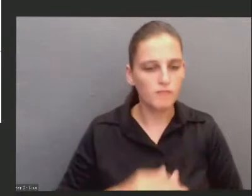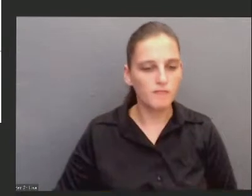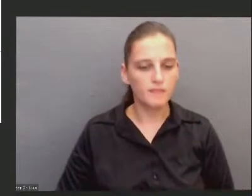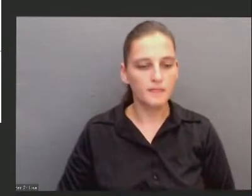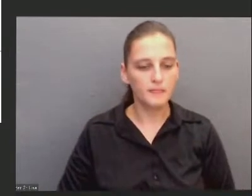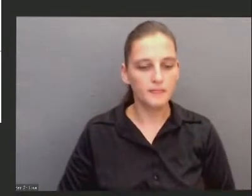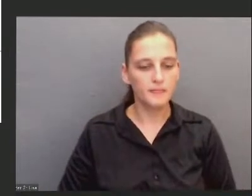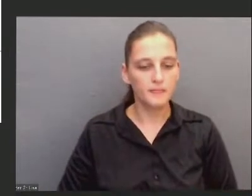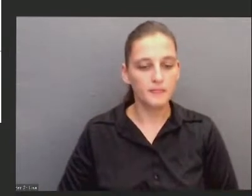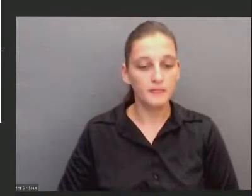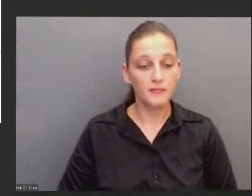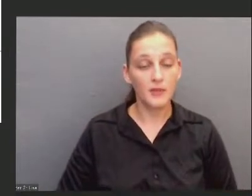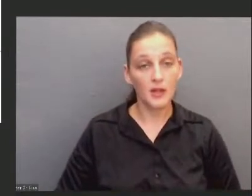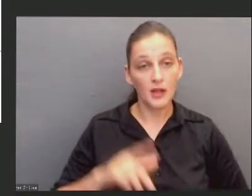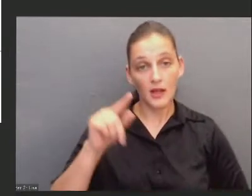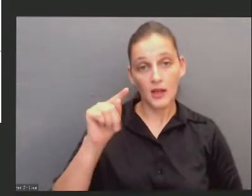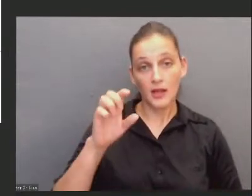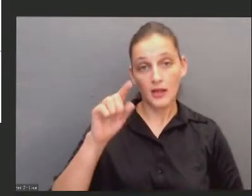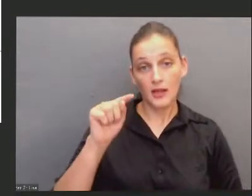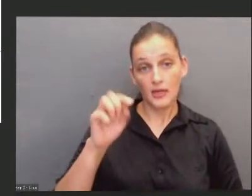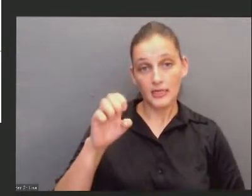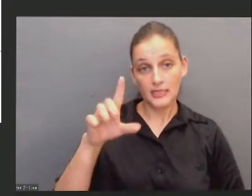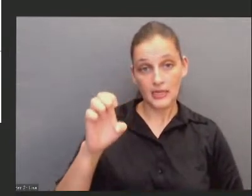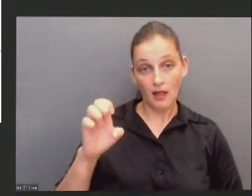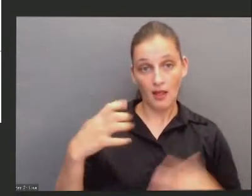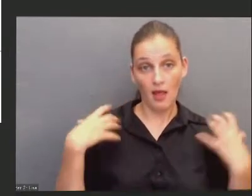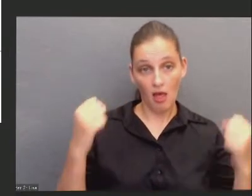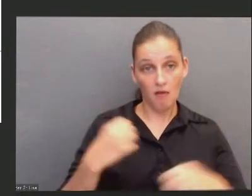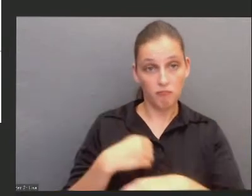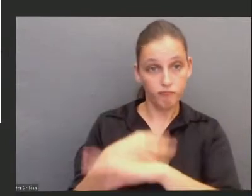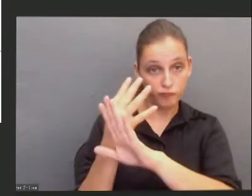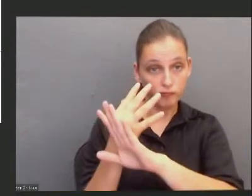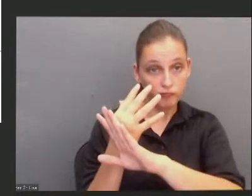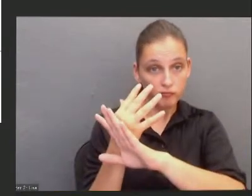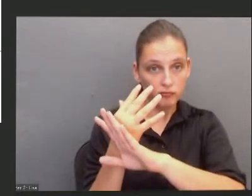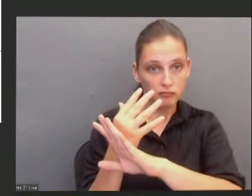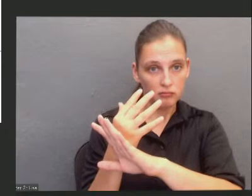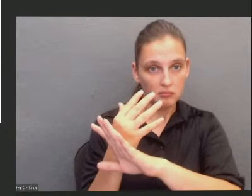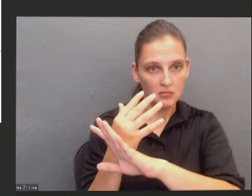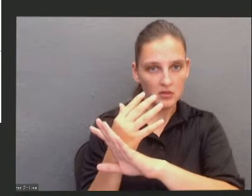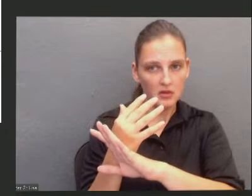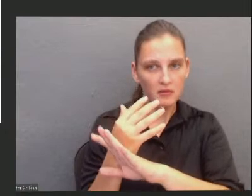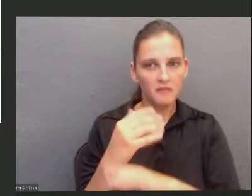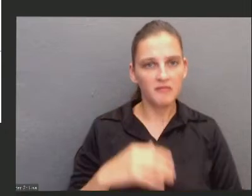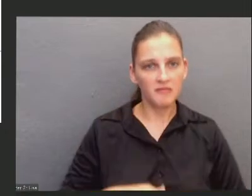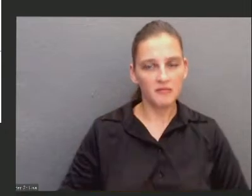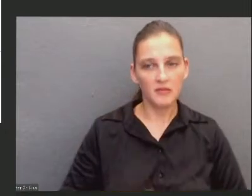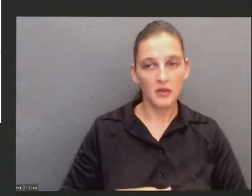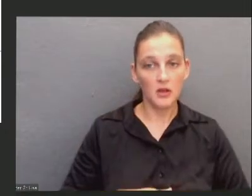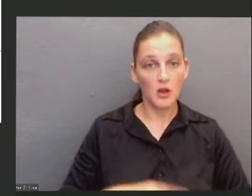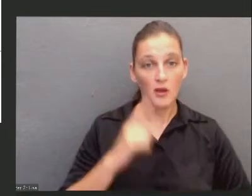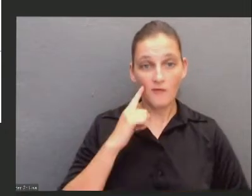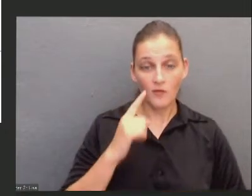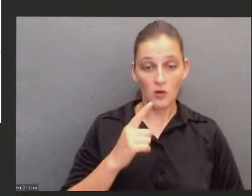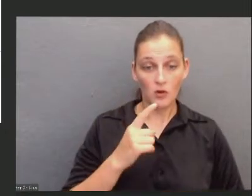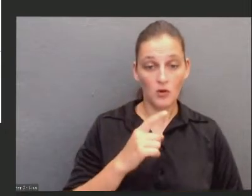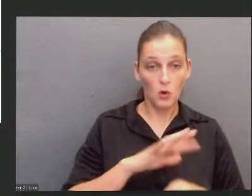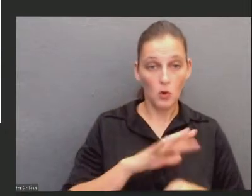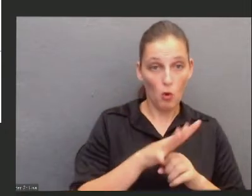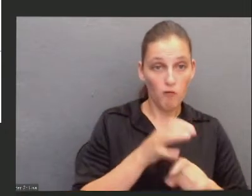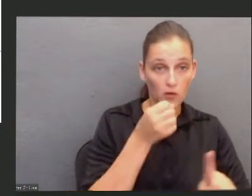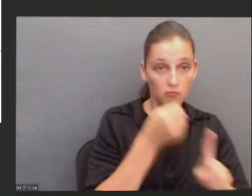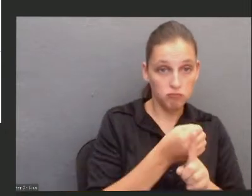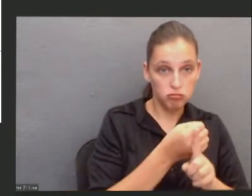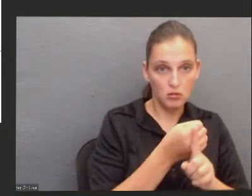Next, telehealth likely advanced a decade in the first months of the pandemic and was used as a very